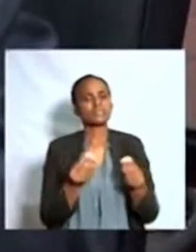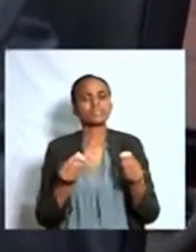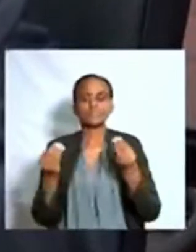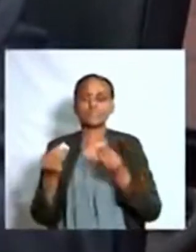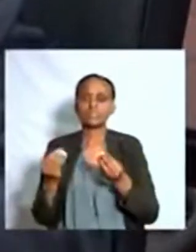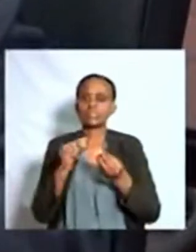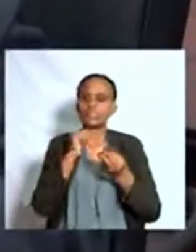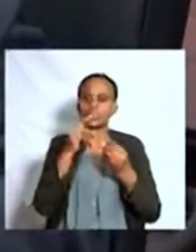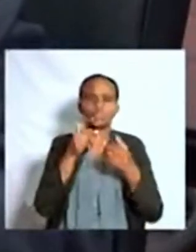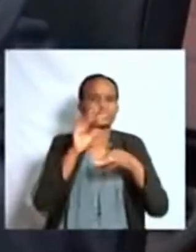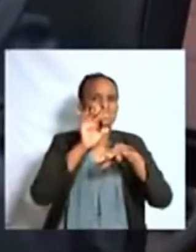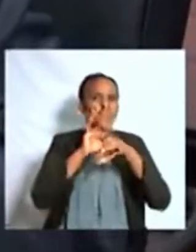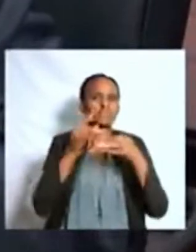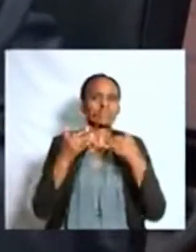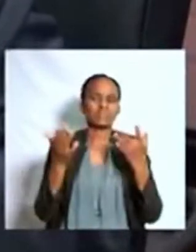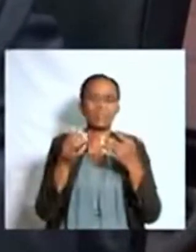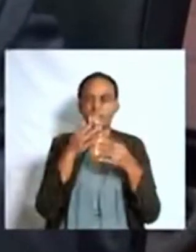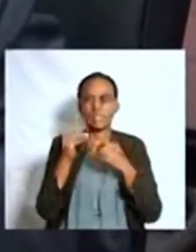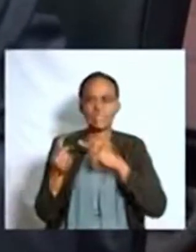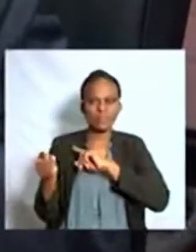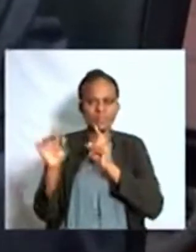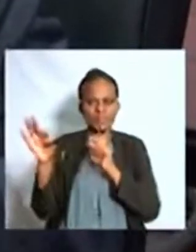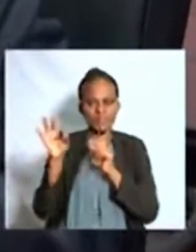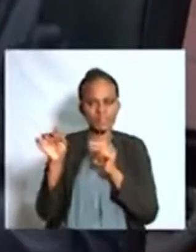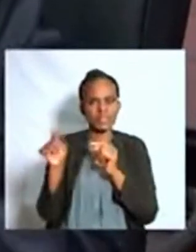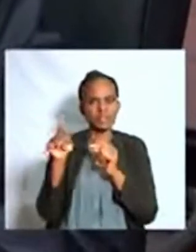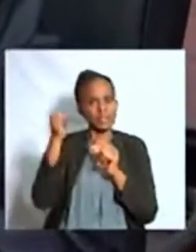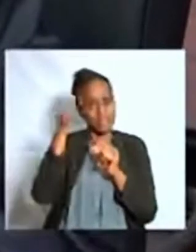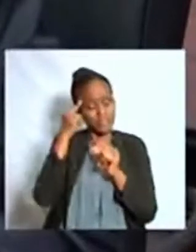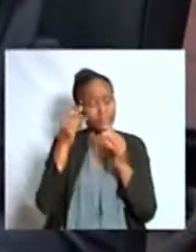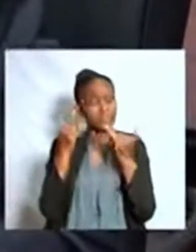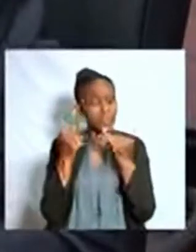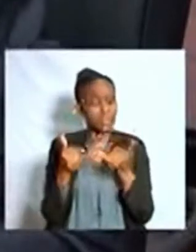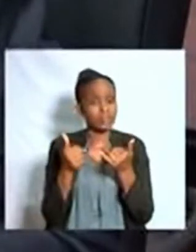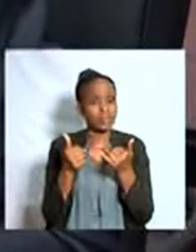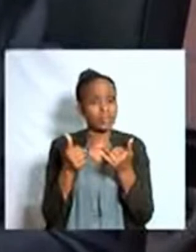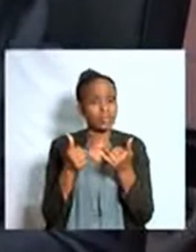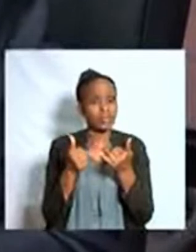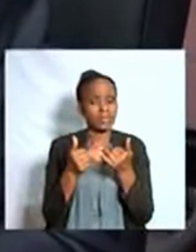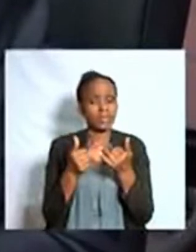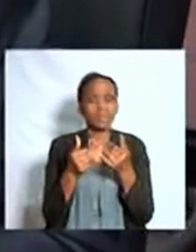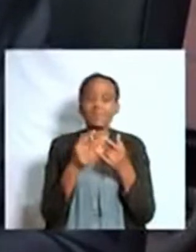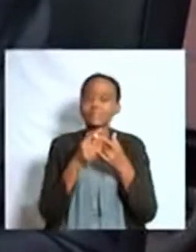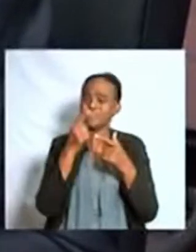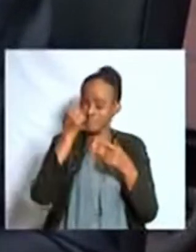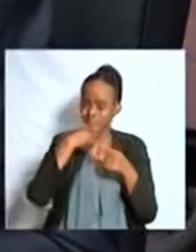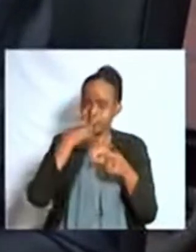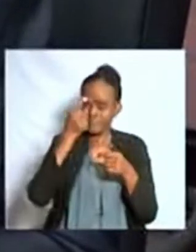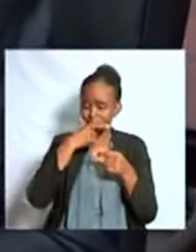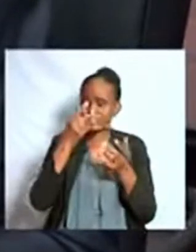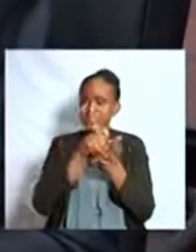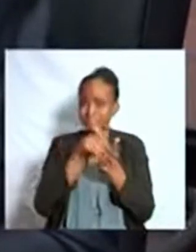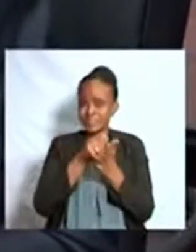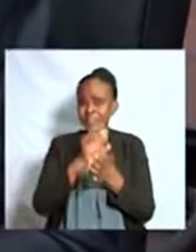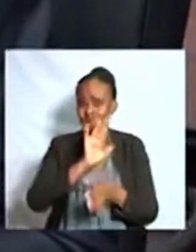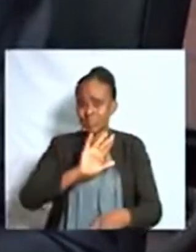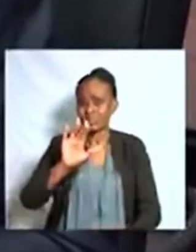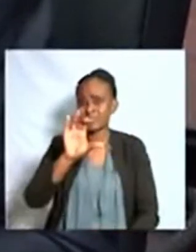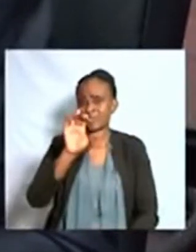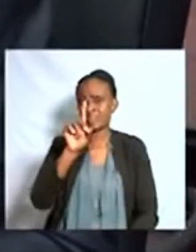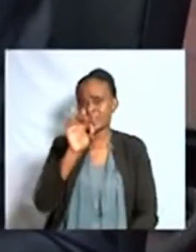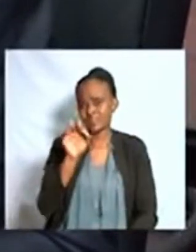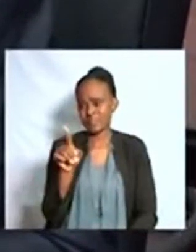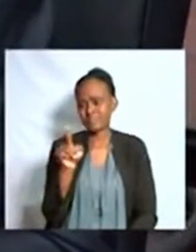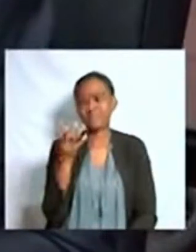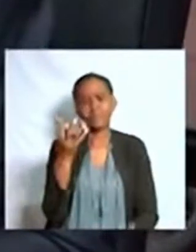have where to touch, so they should get. Government now has released huge sums of money in terms of CDF. Is the